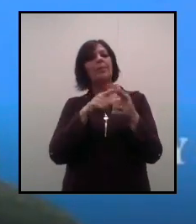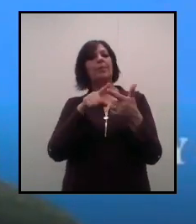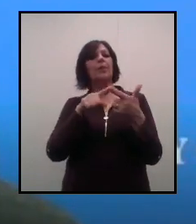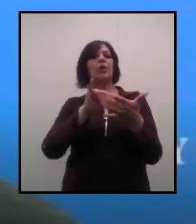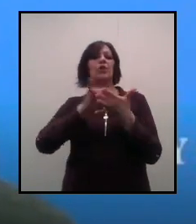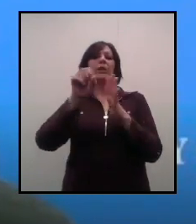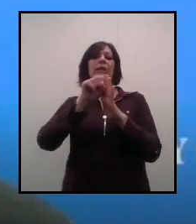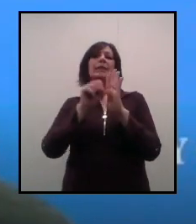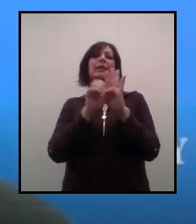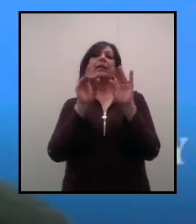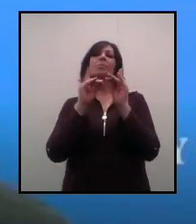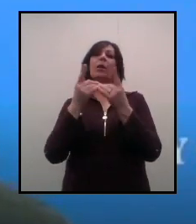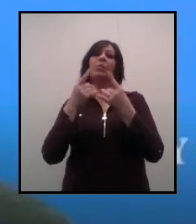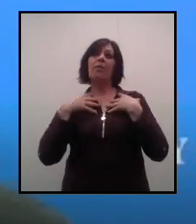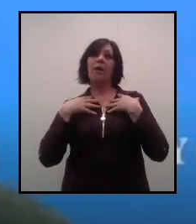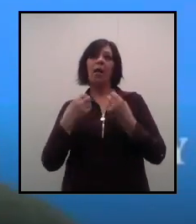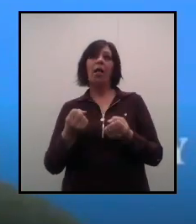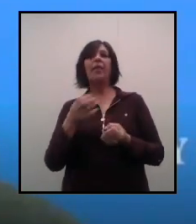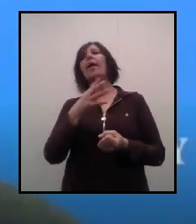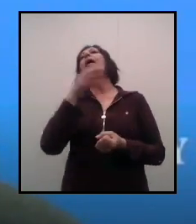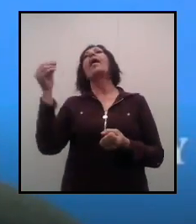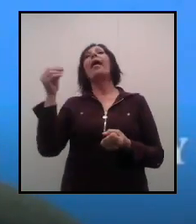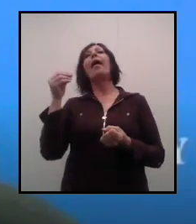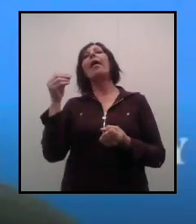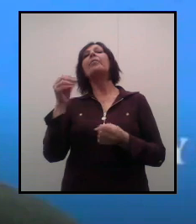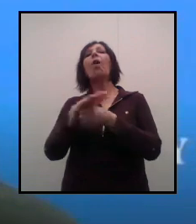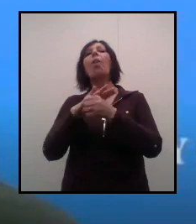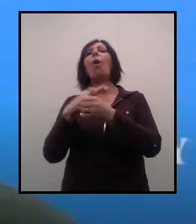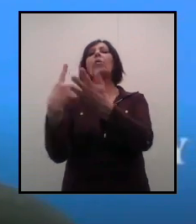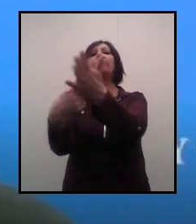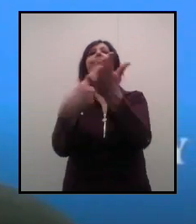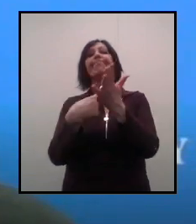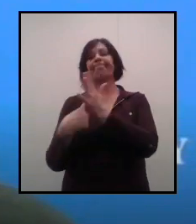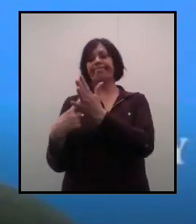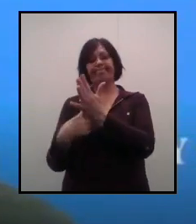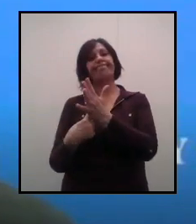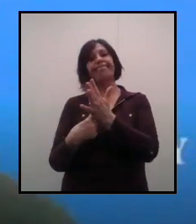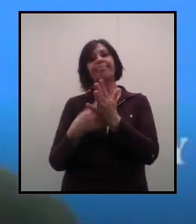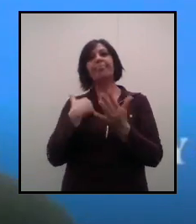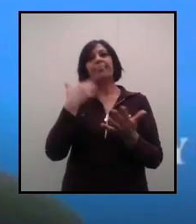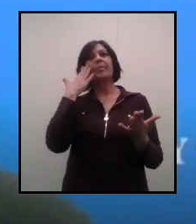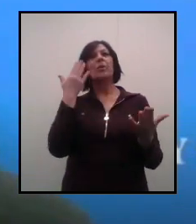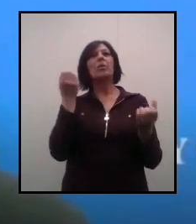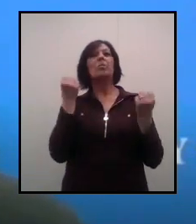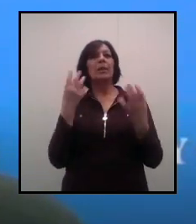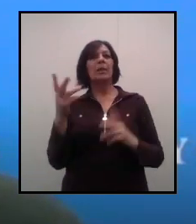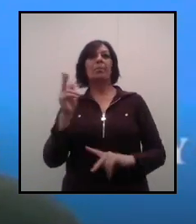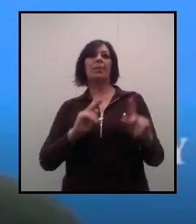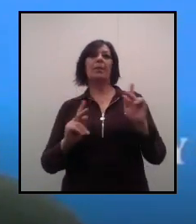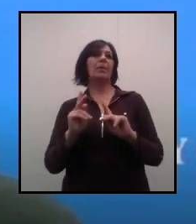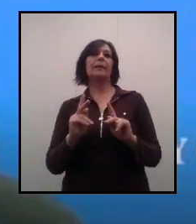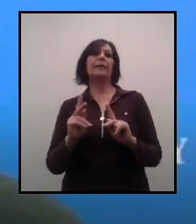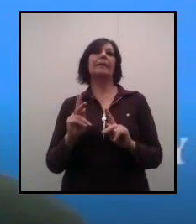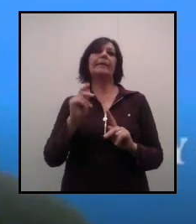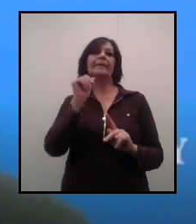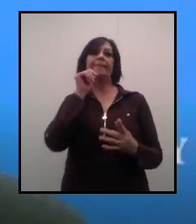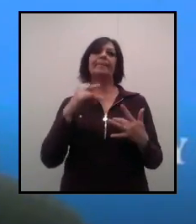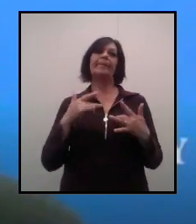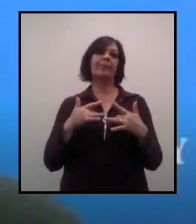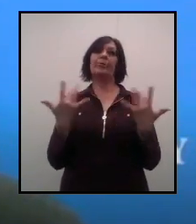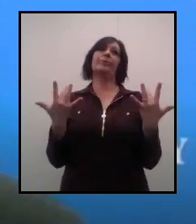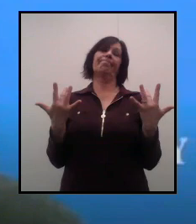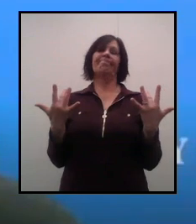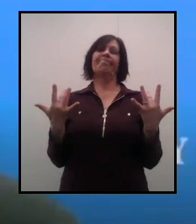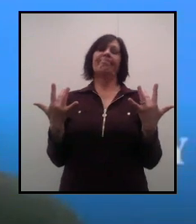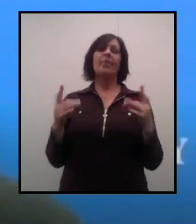of Health, as well as recommendations that were made on the local level. So I know a lot of people are not 100% happy with that